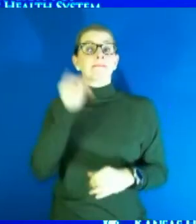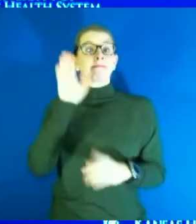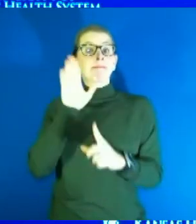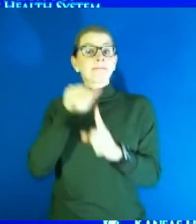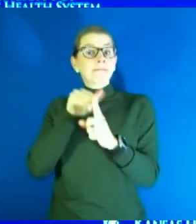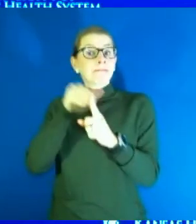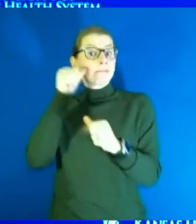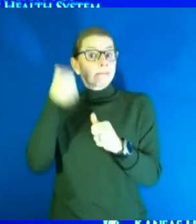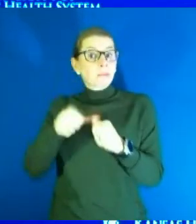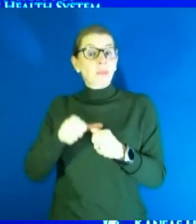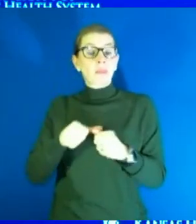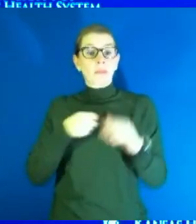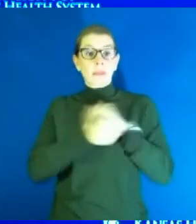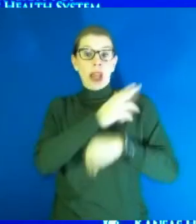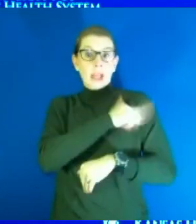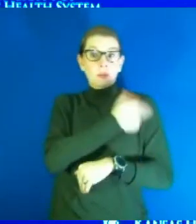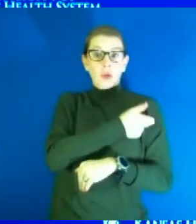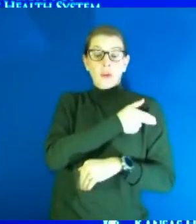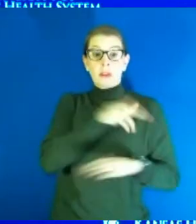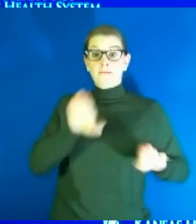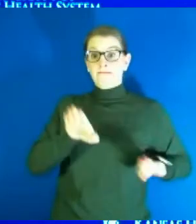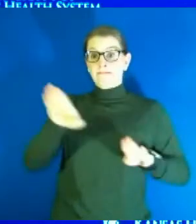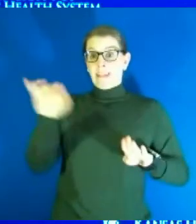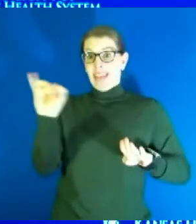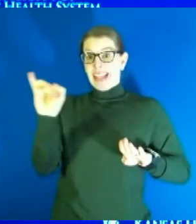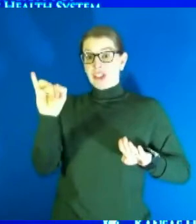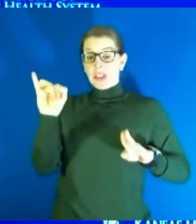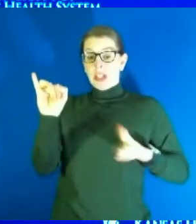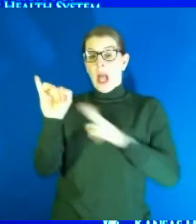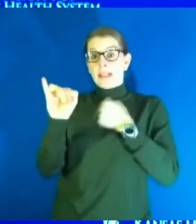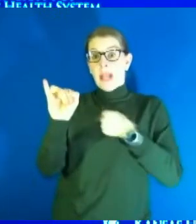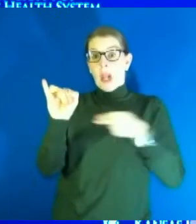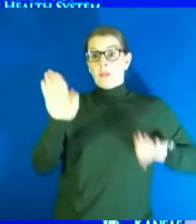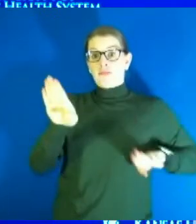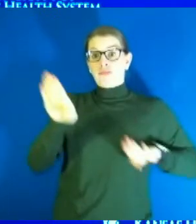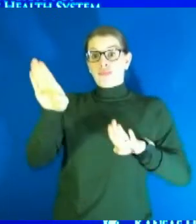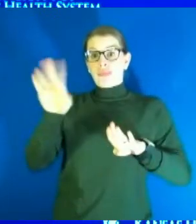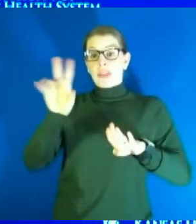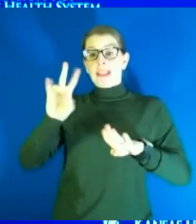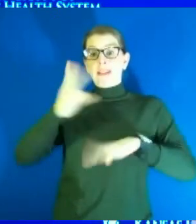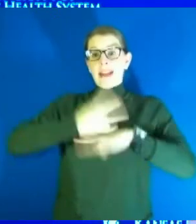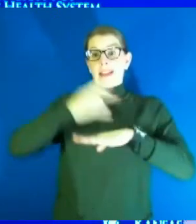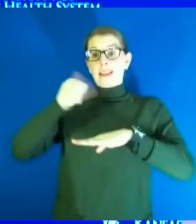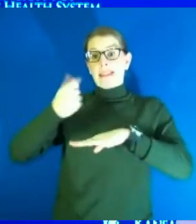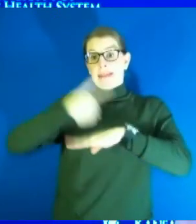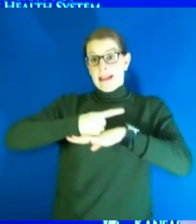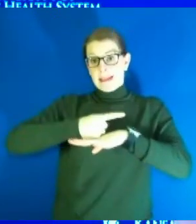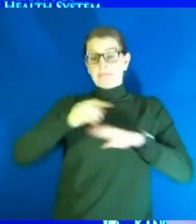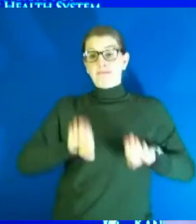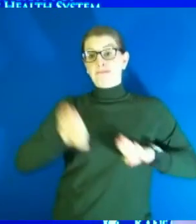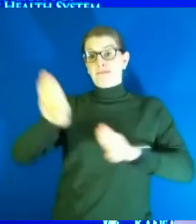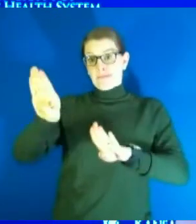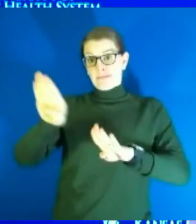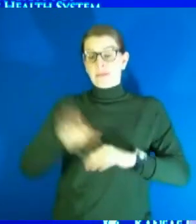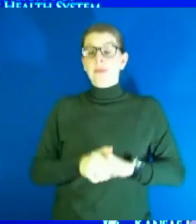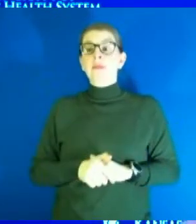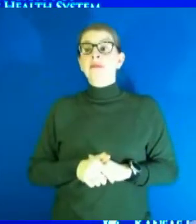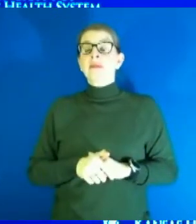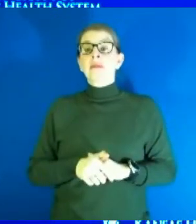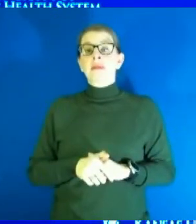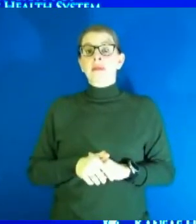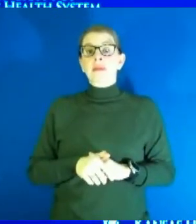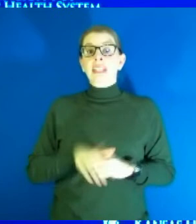hospitalizations follow infection by about 7 to 10 days, and then therefore also deaths tend to